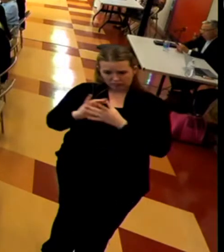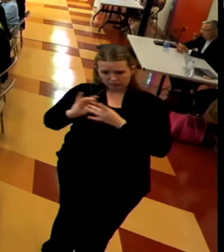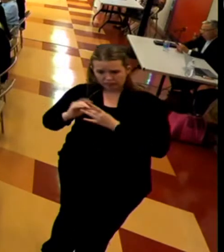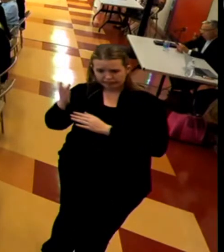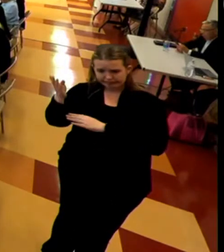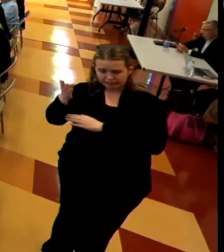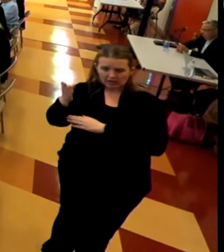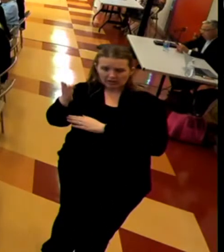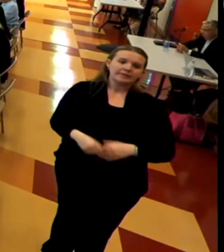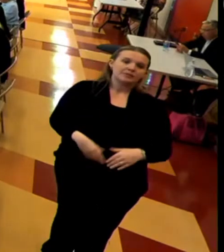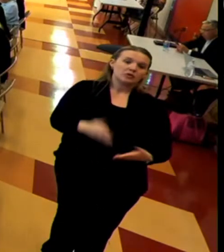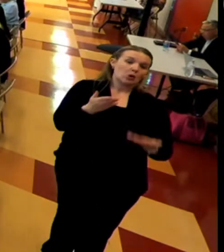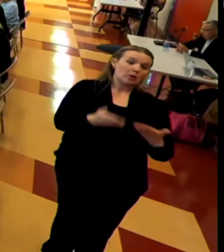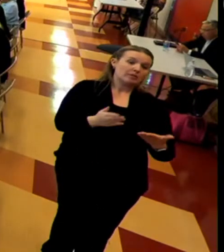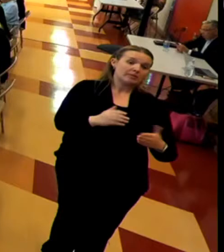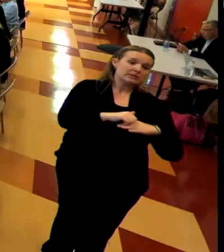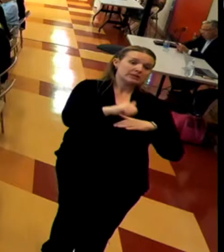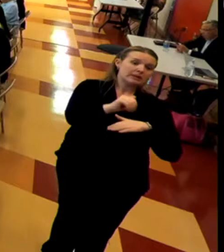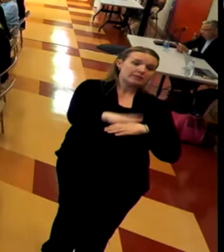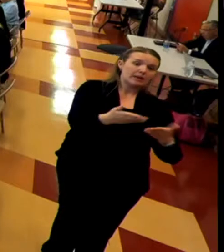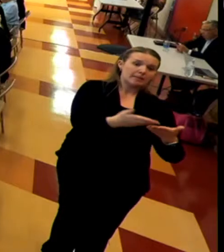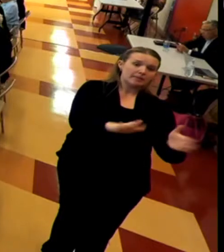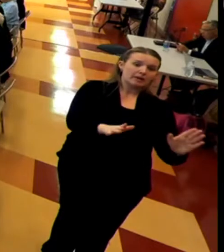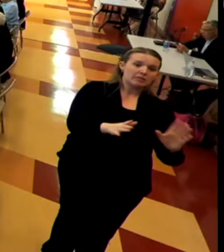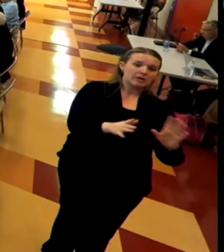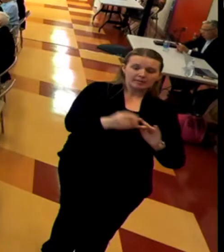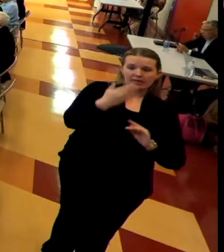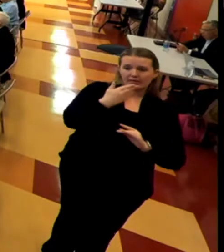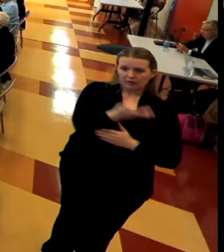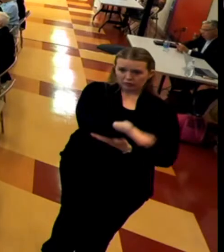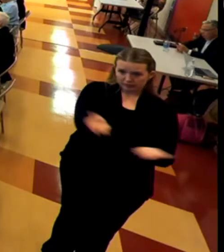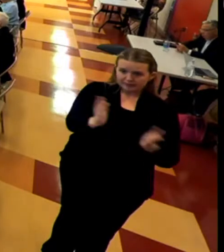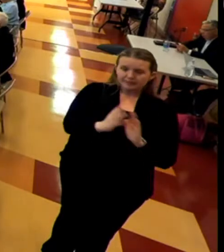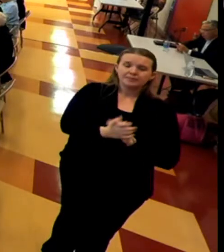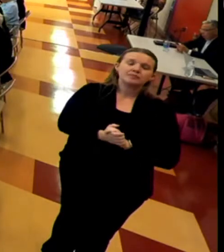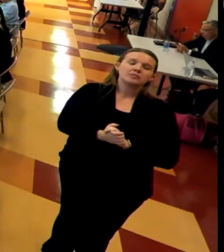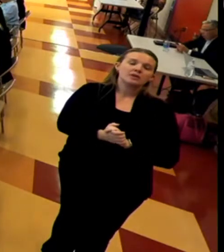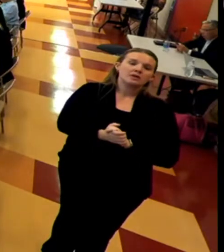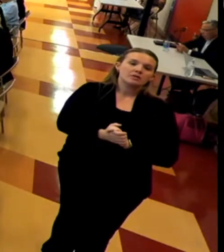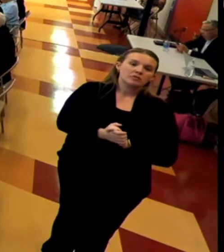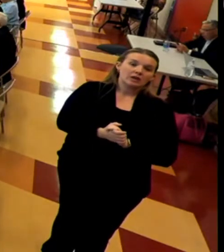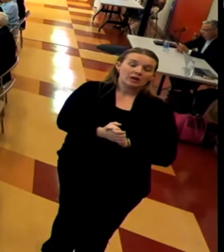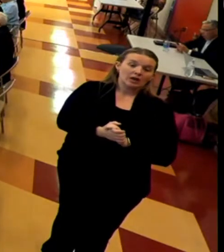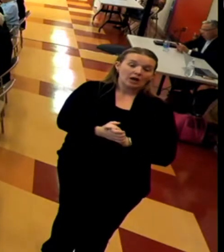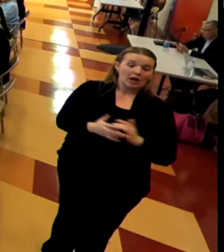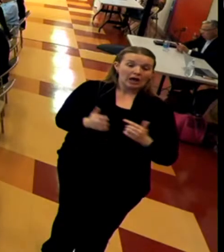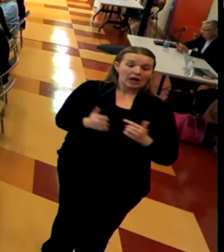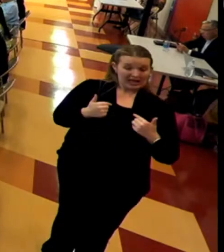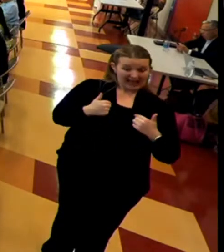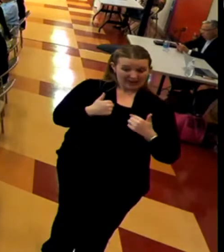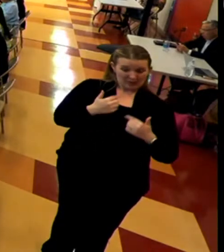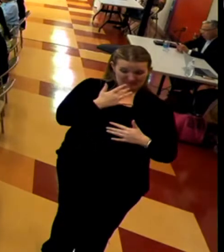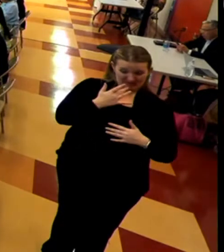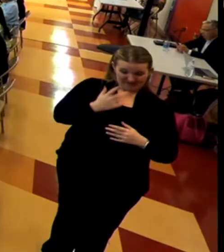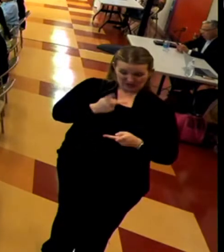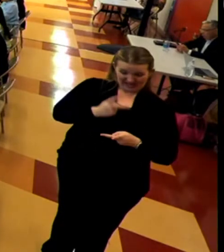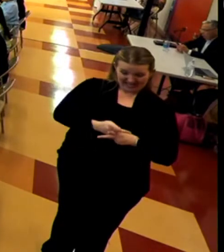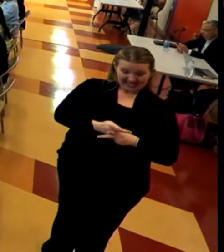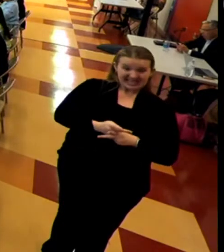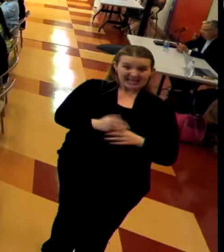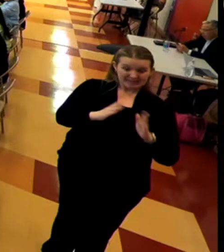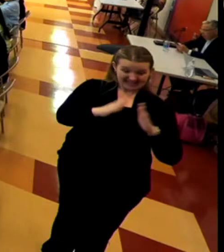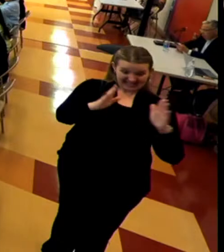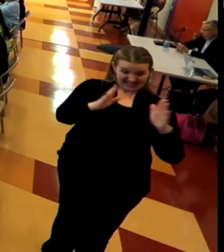or who have submitted public comment. Thank you for those members. Well, ideally, that being said, I would prefer to keep the neighborhood whole in